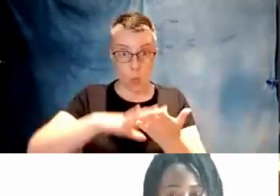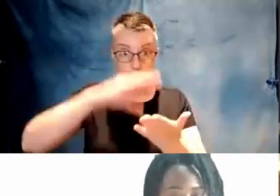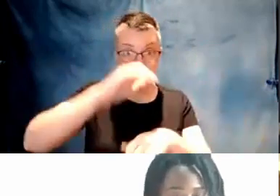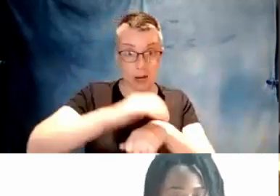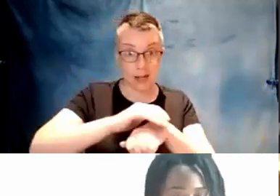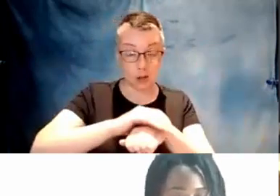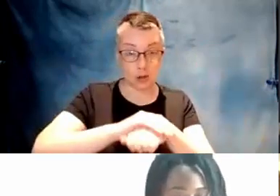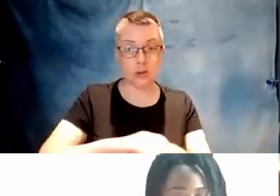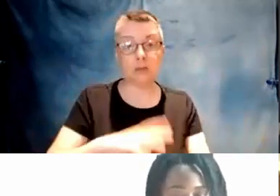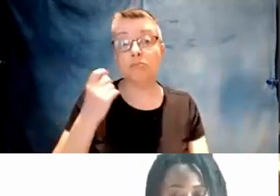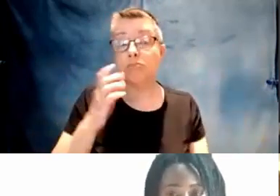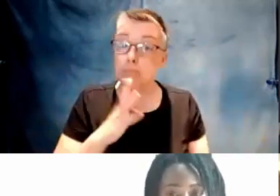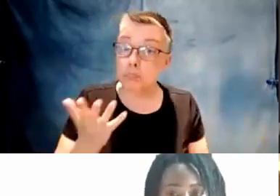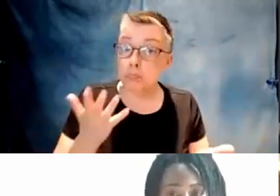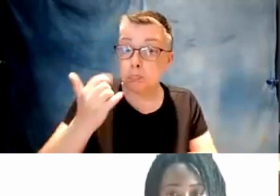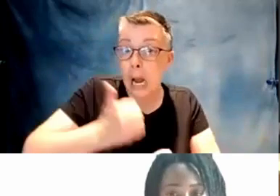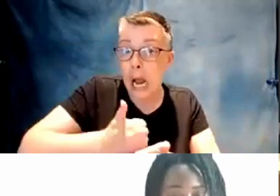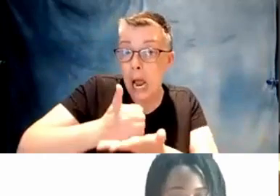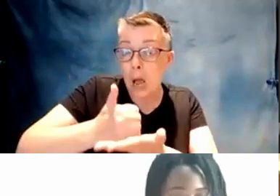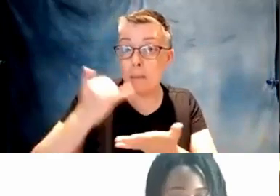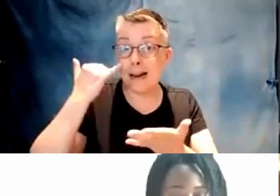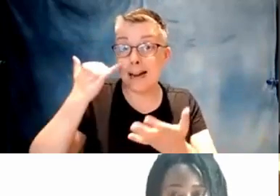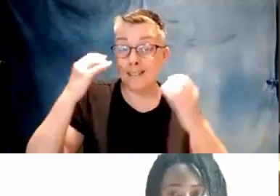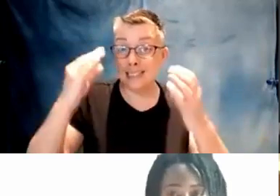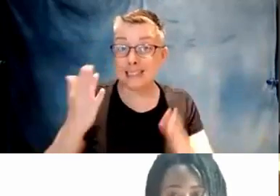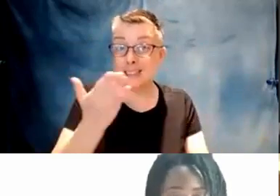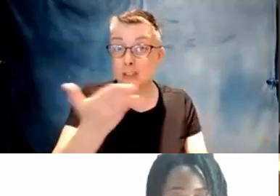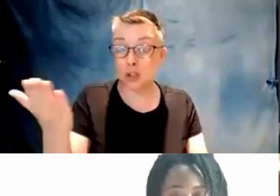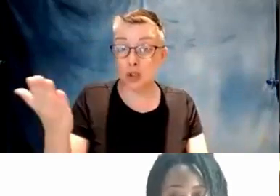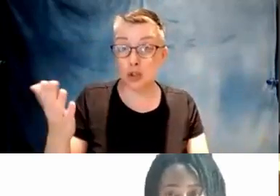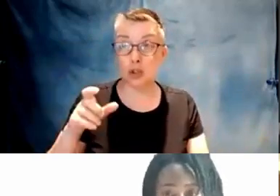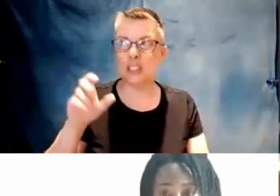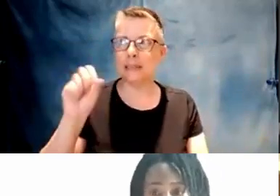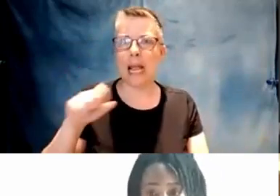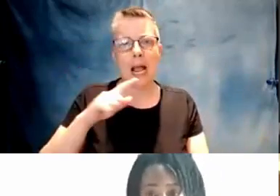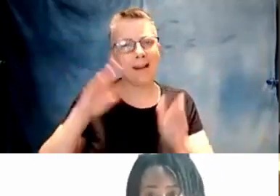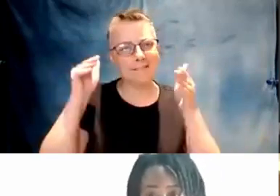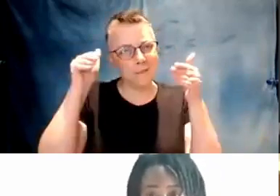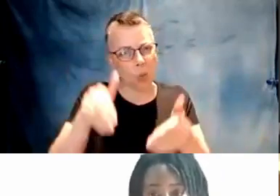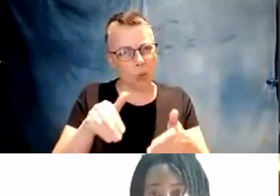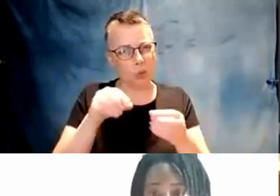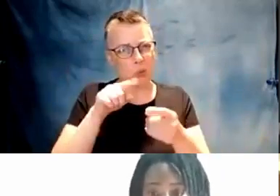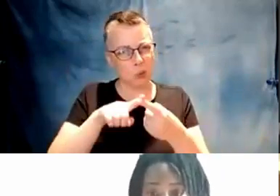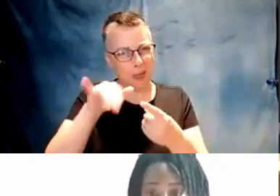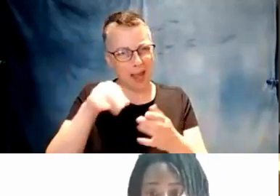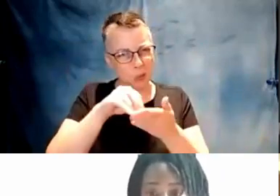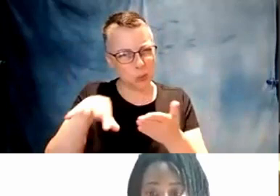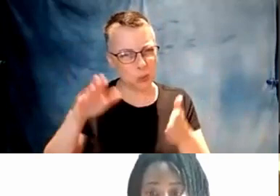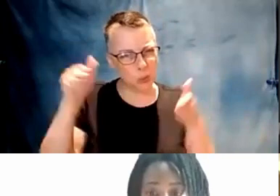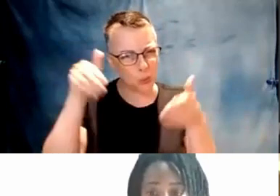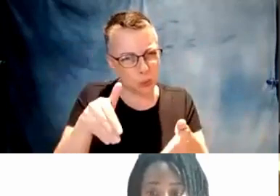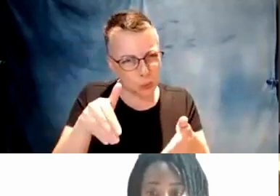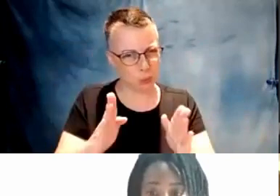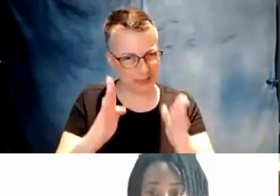It can helpful to the teacher can be like more focused to the kids can